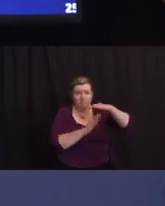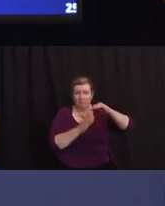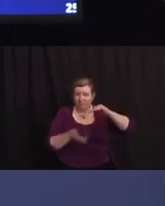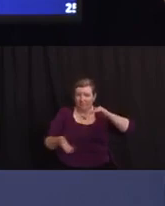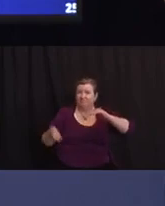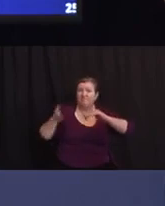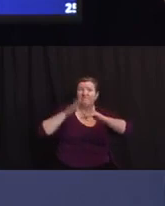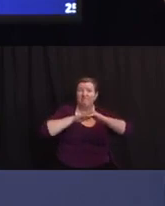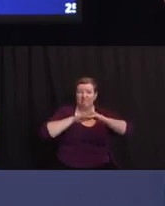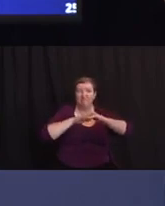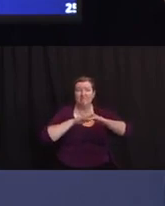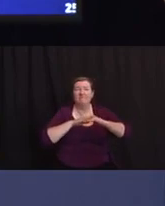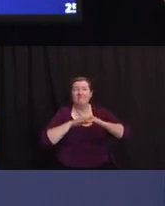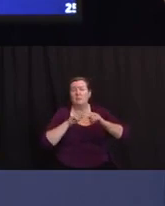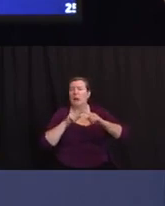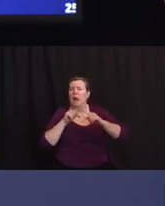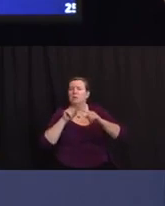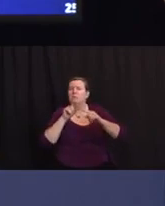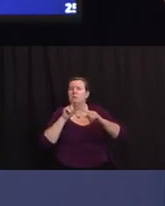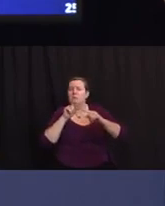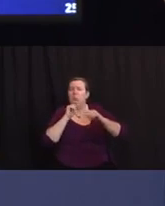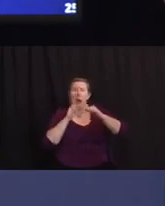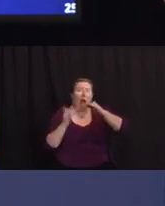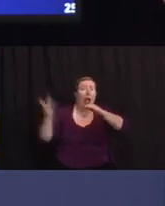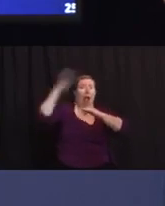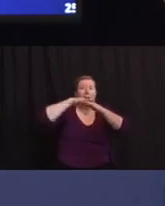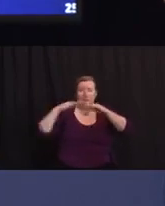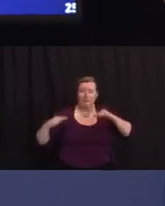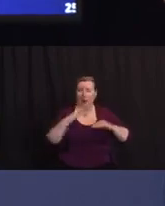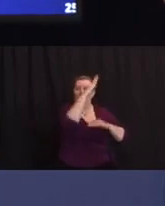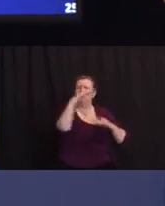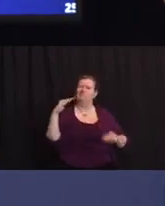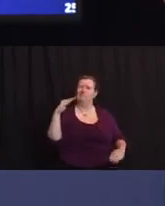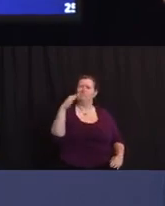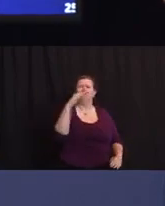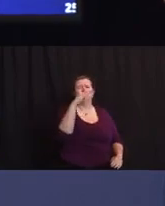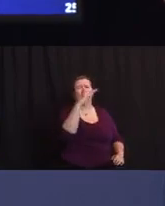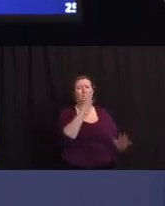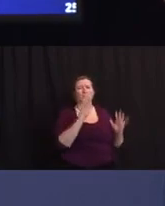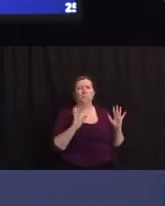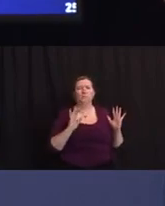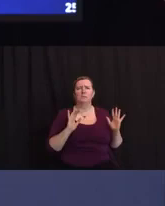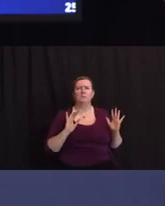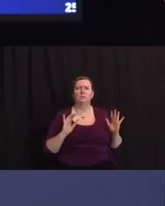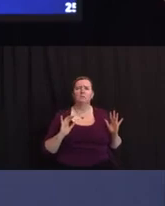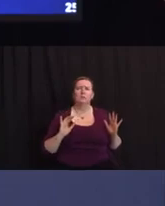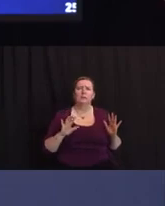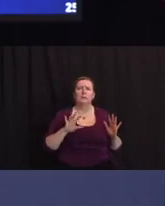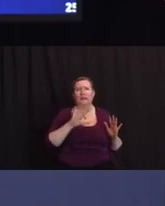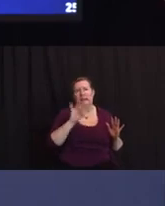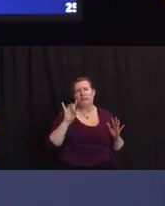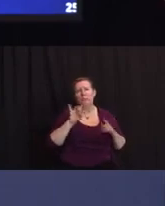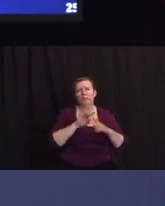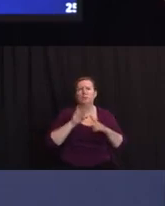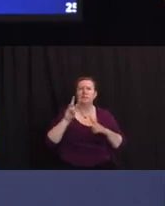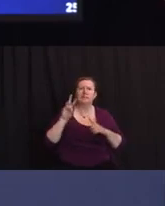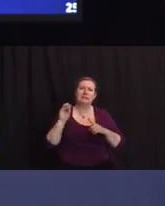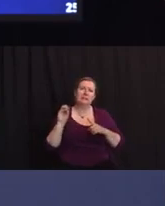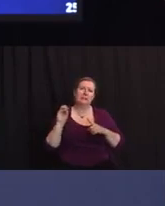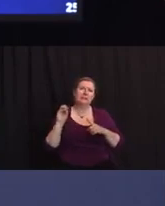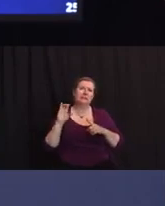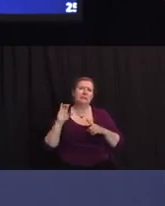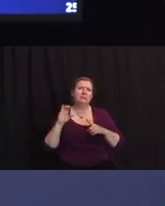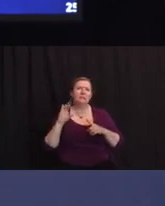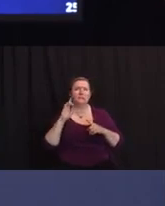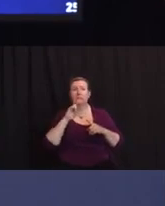flat and low. And more importantly, ICU is 58-60. So severe disease seems to be